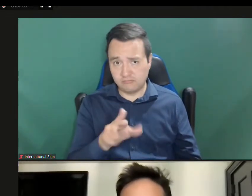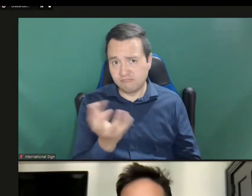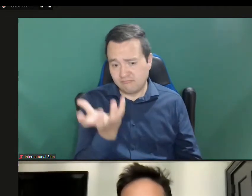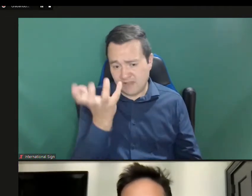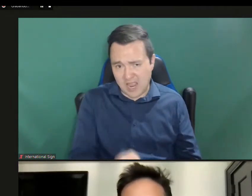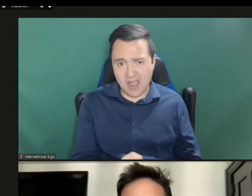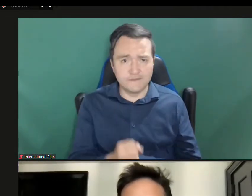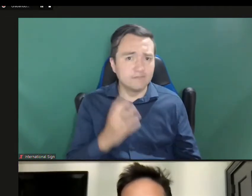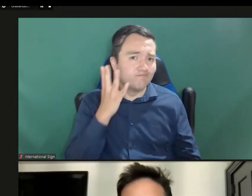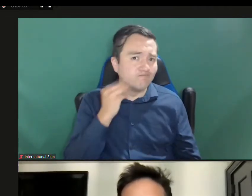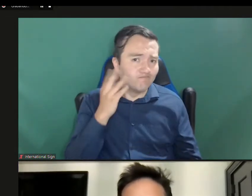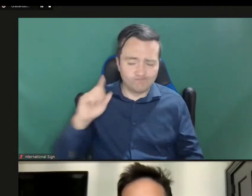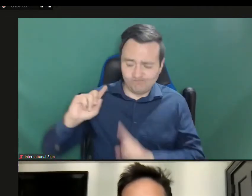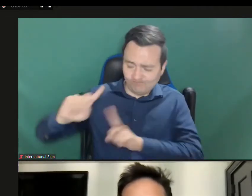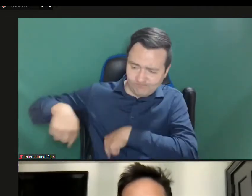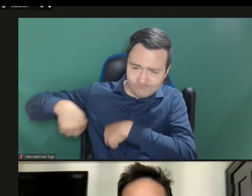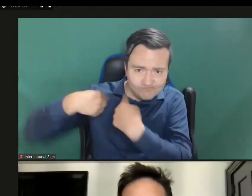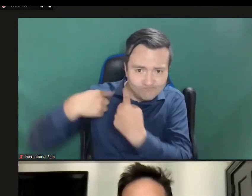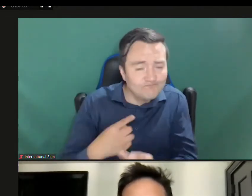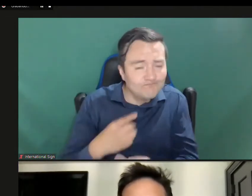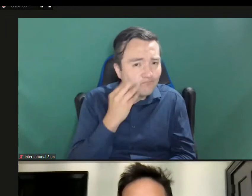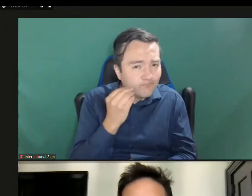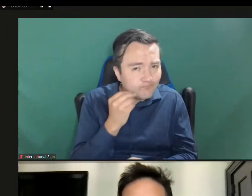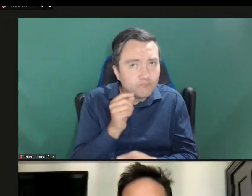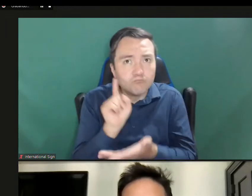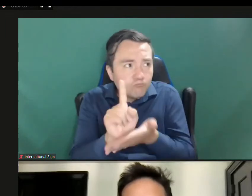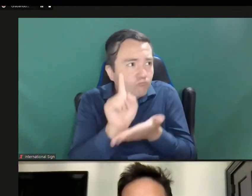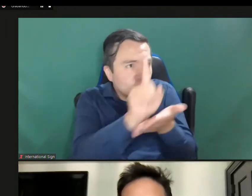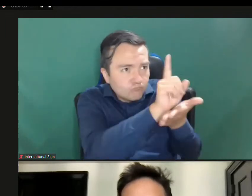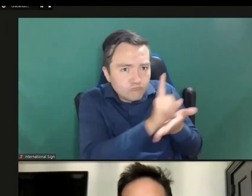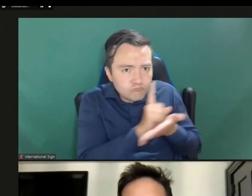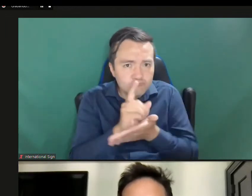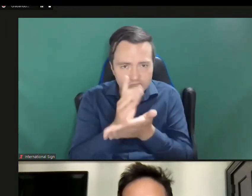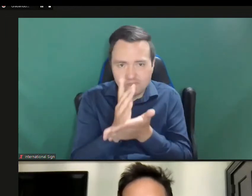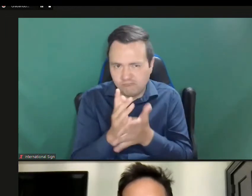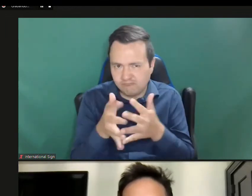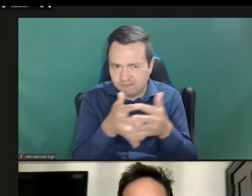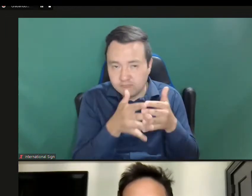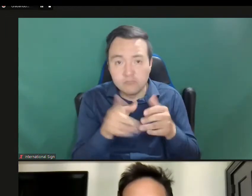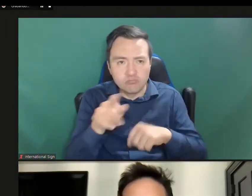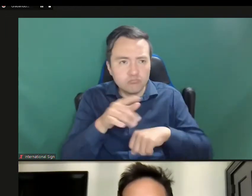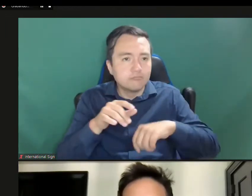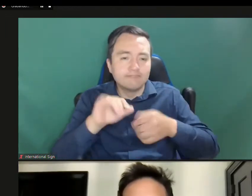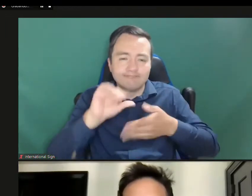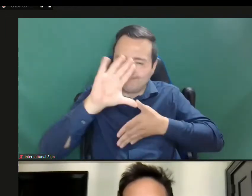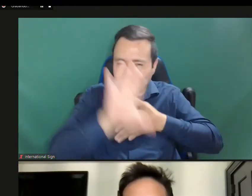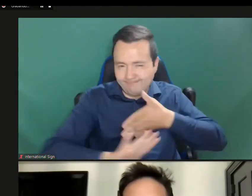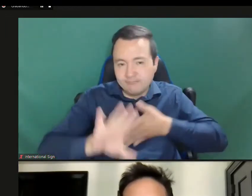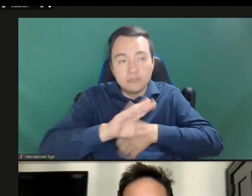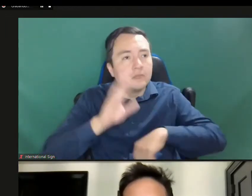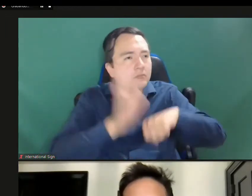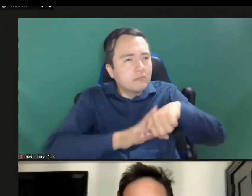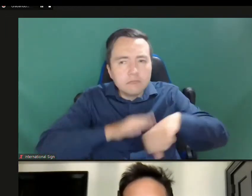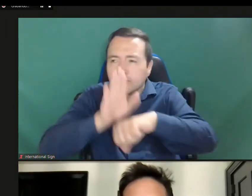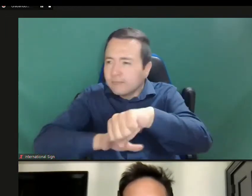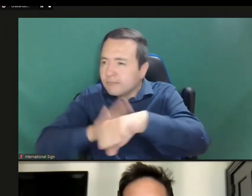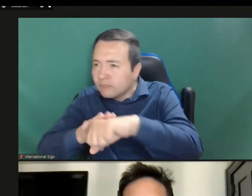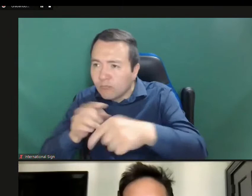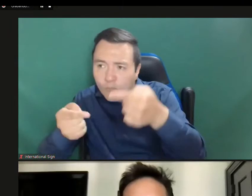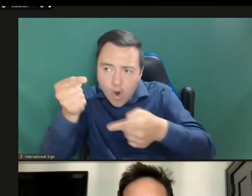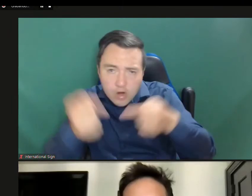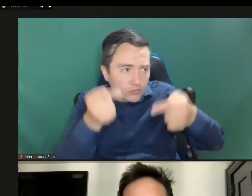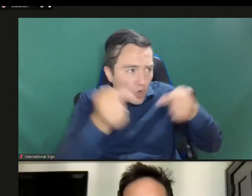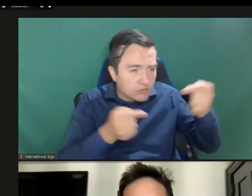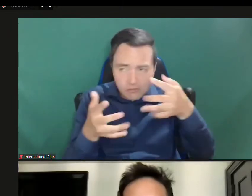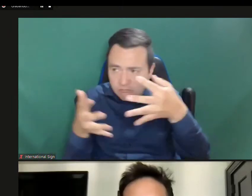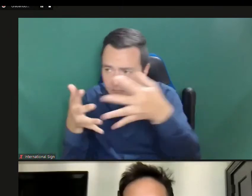broad experience in Latin America, and you have seen and you have advised many countries who have tried to implement policies